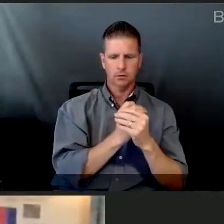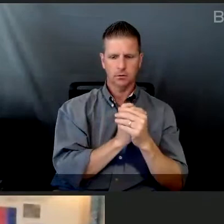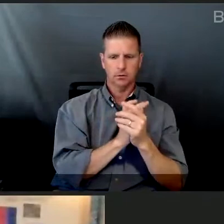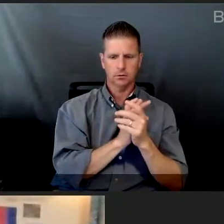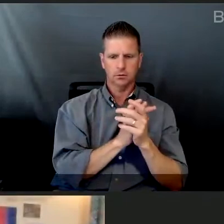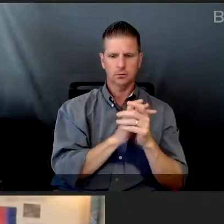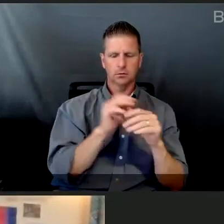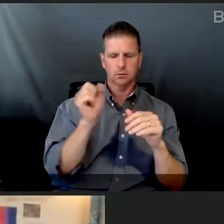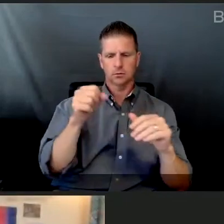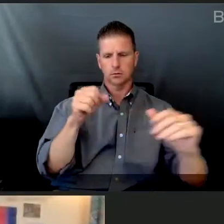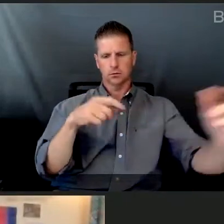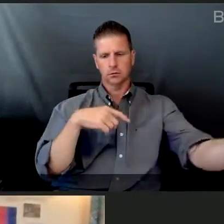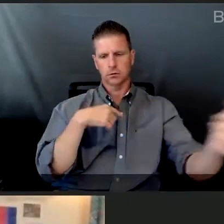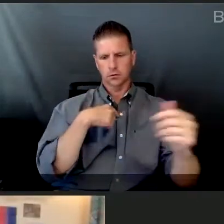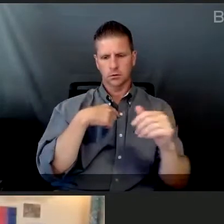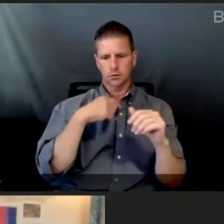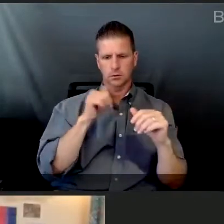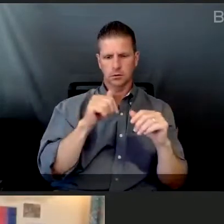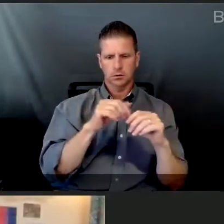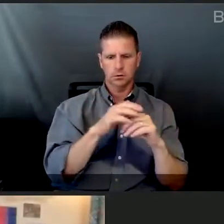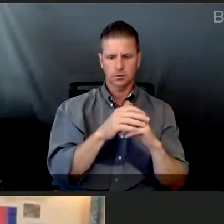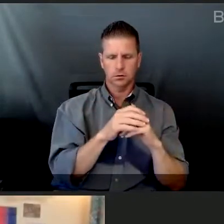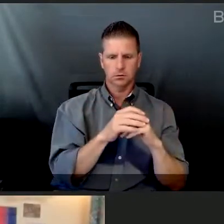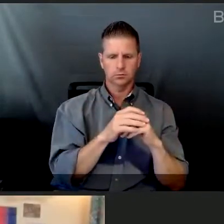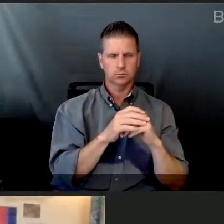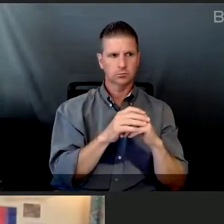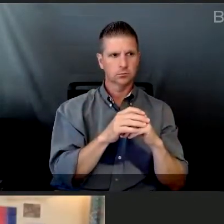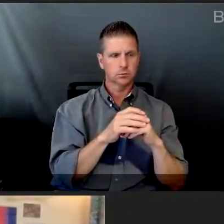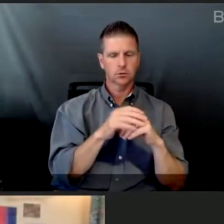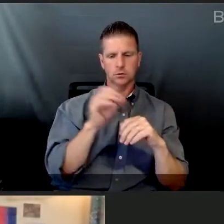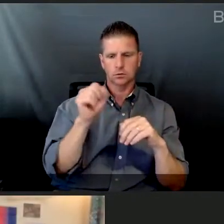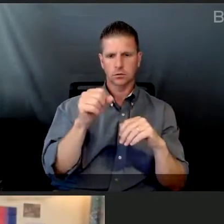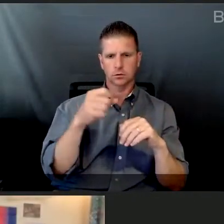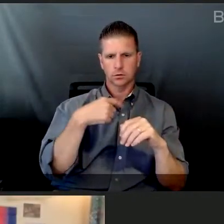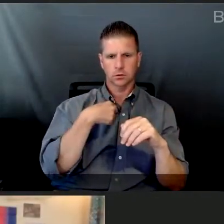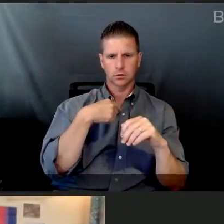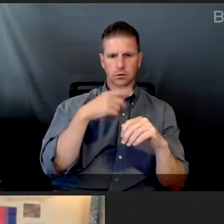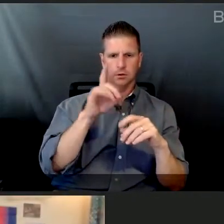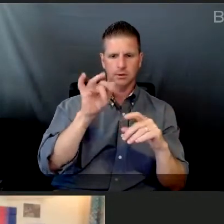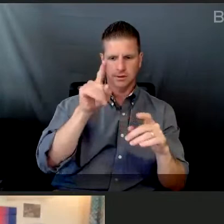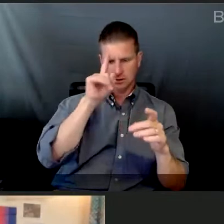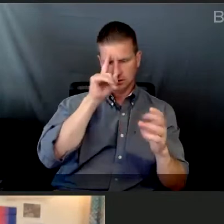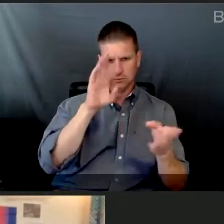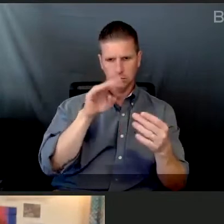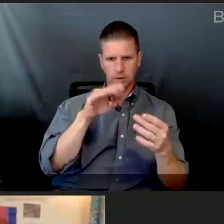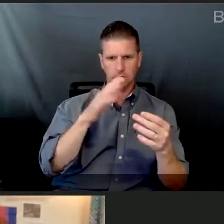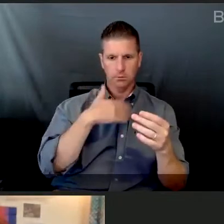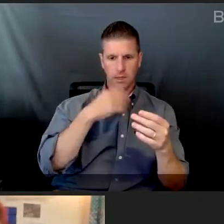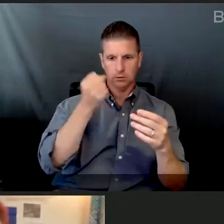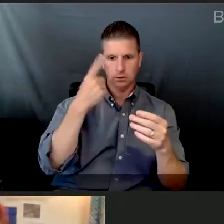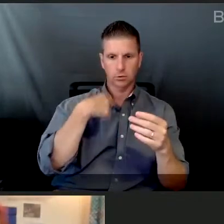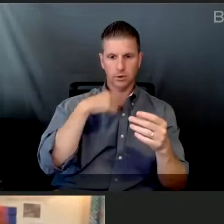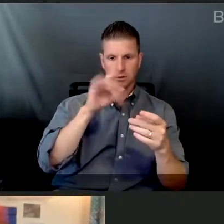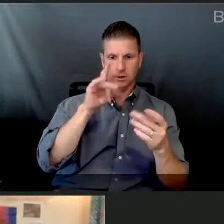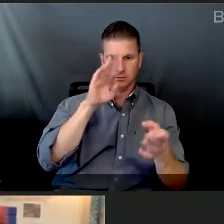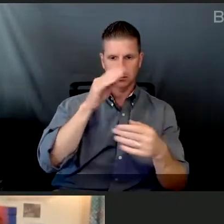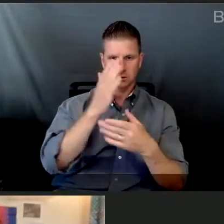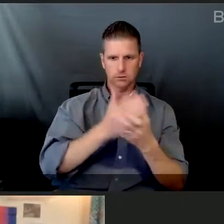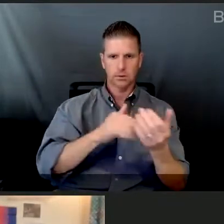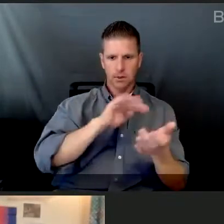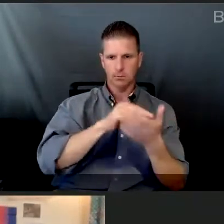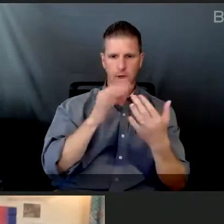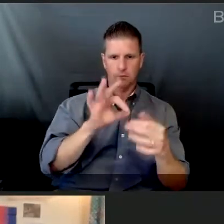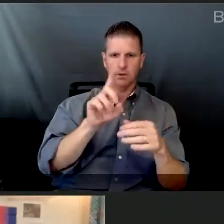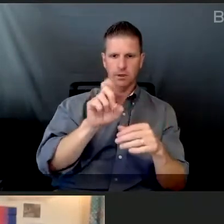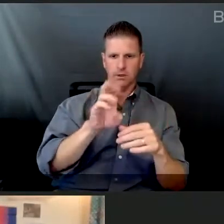Yeah, I can take this or start to take it. Yeah, so we did expect, my understanding is that we did expect some amount of debris